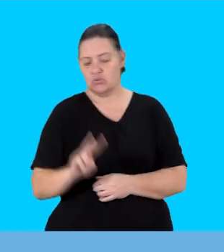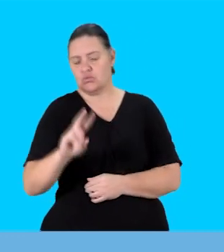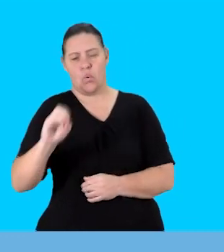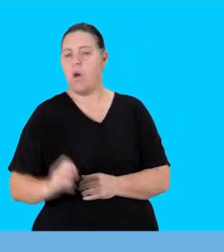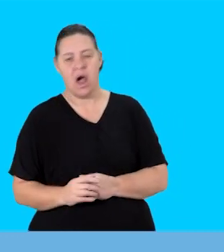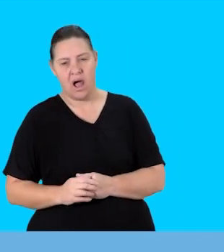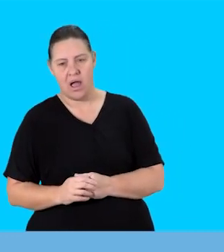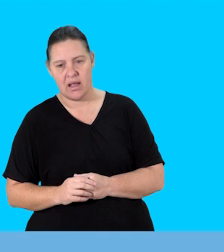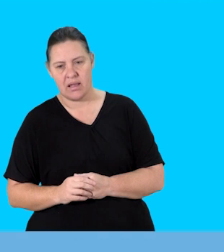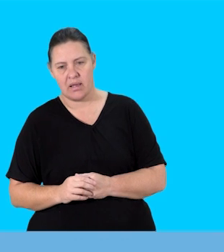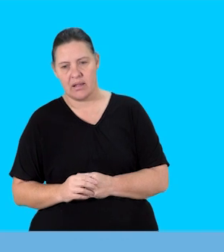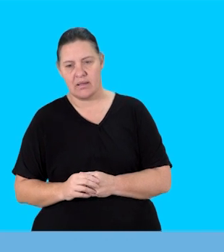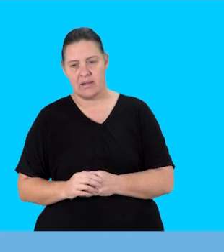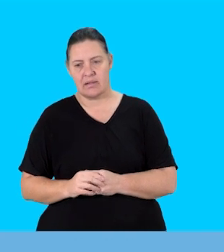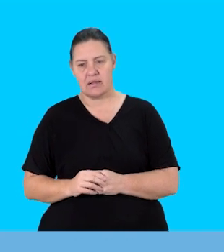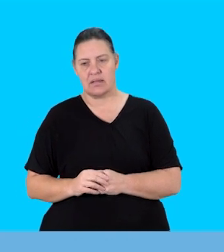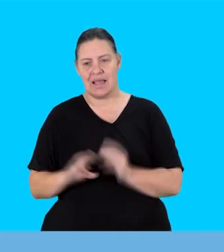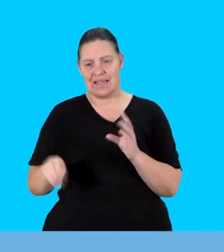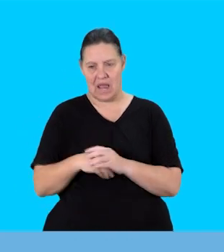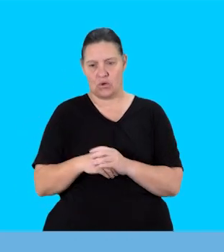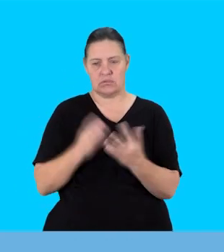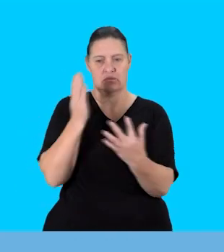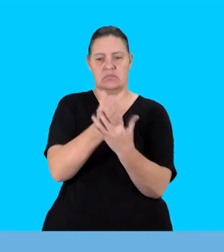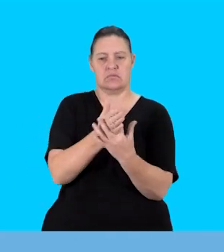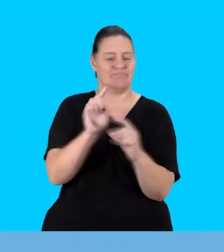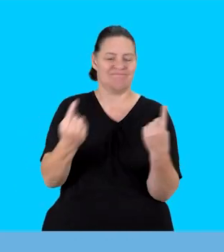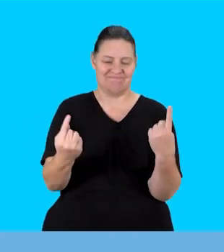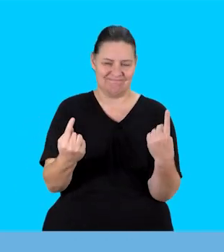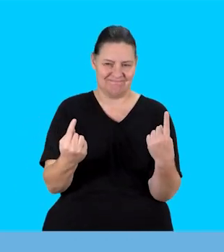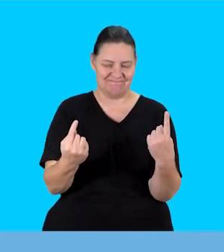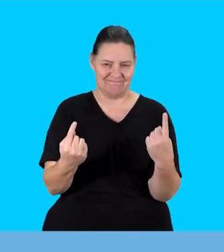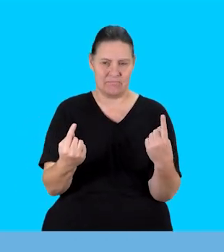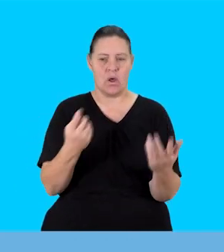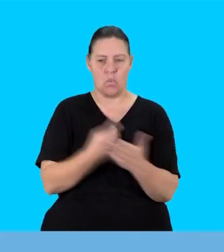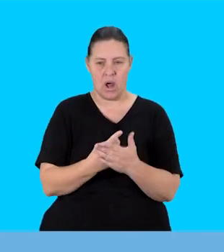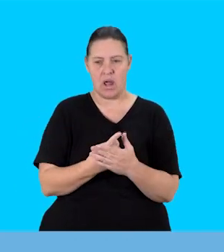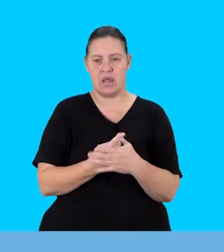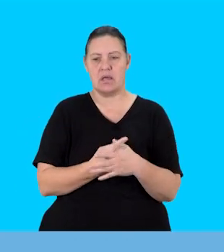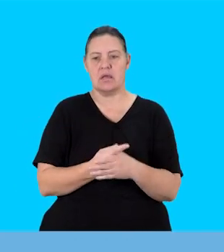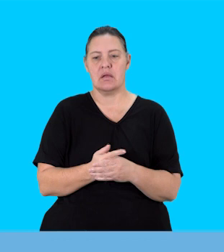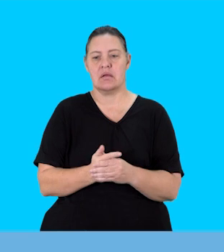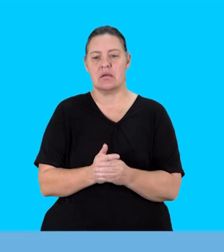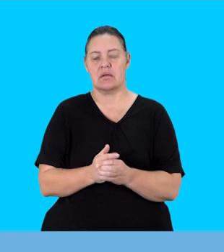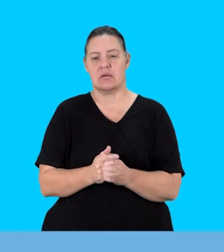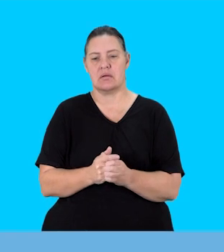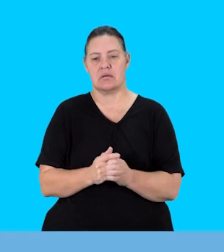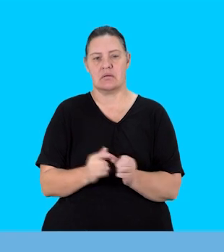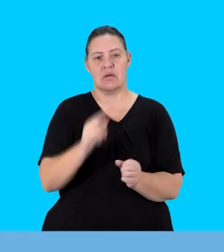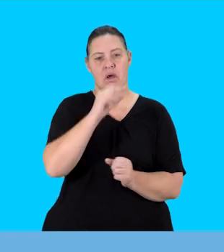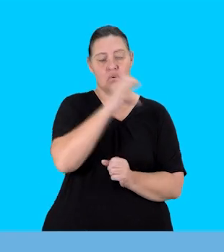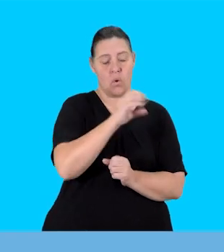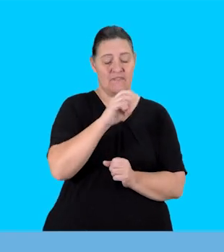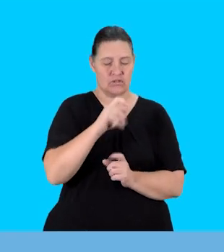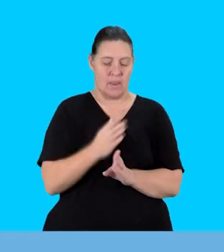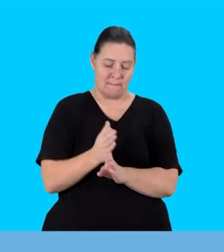say 2O, adding in our 2 in between this chemical compound. Our coefficients are written